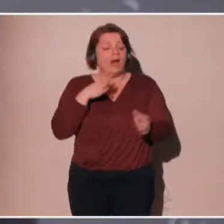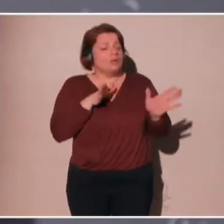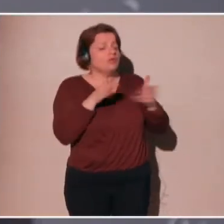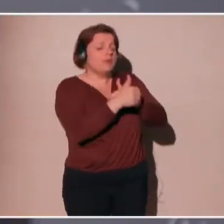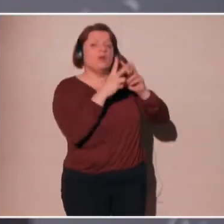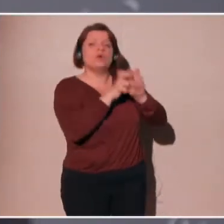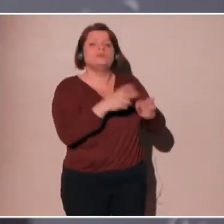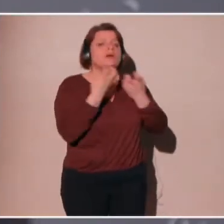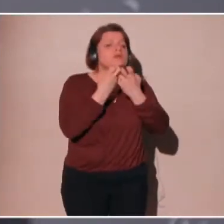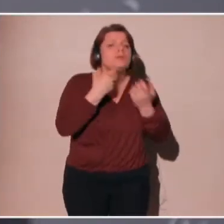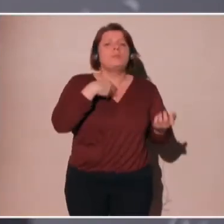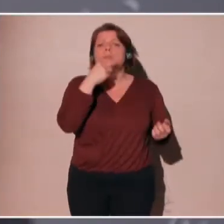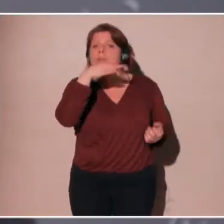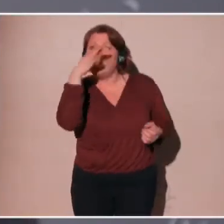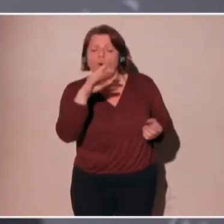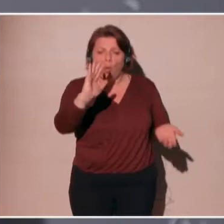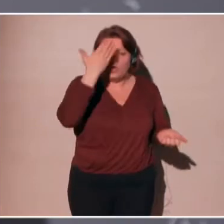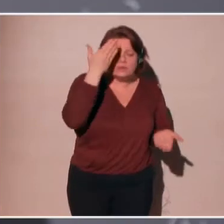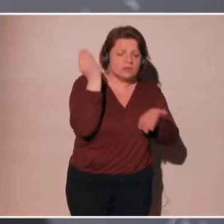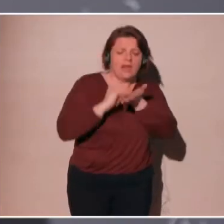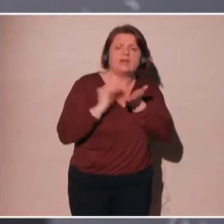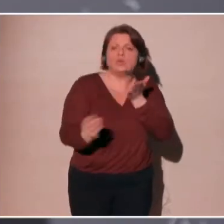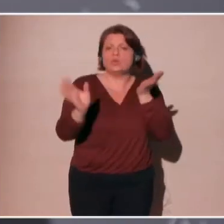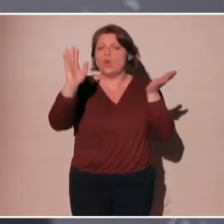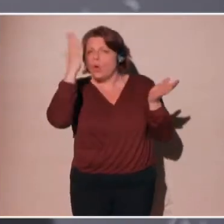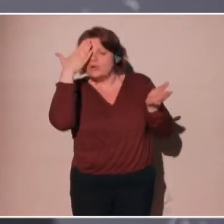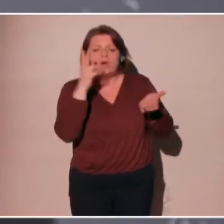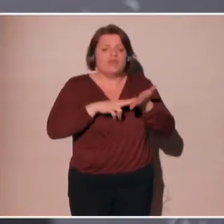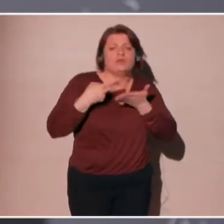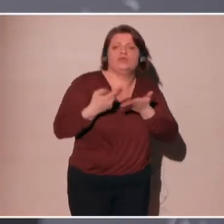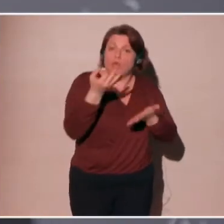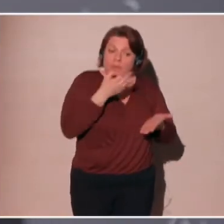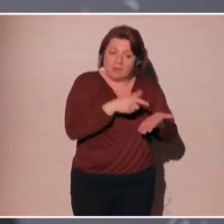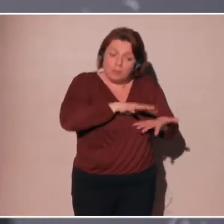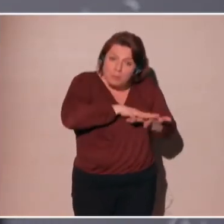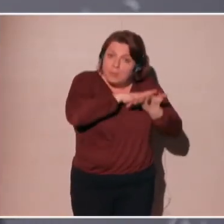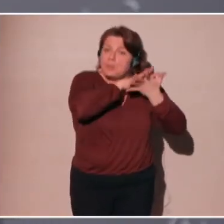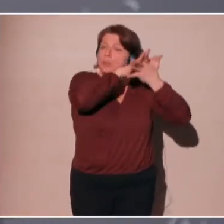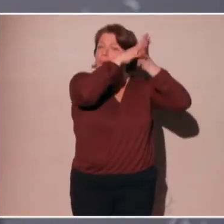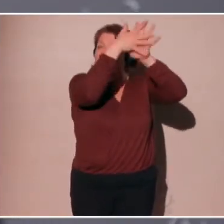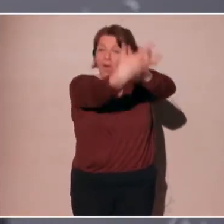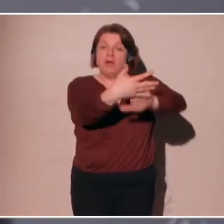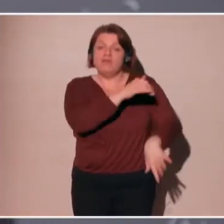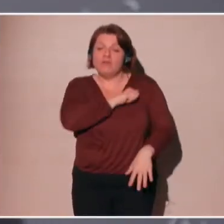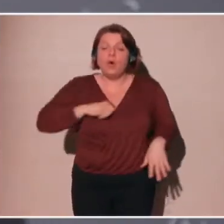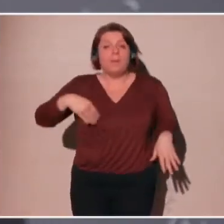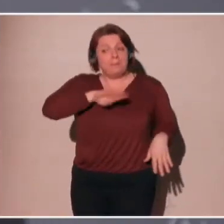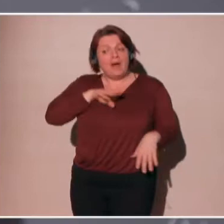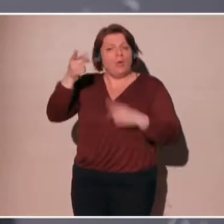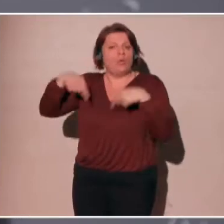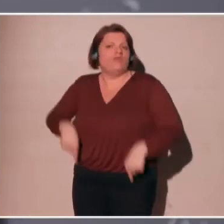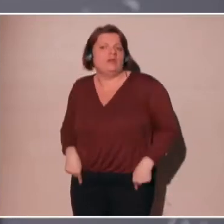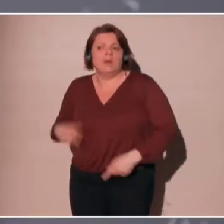United States, where certain research areas, such as speech recognition, writing recognition, or automatic translation,